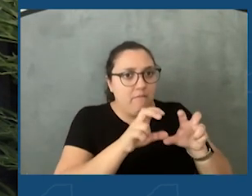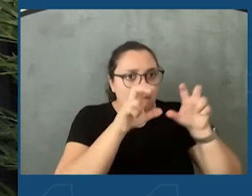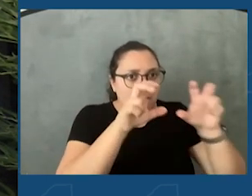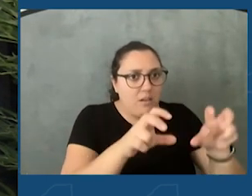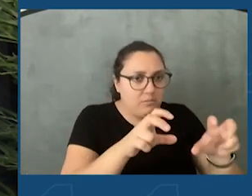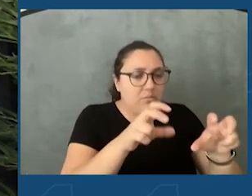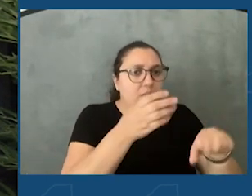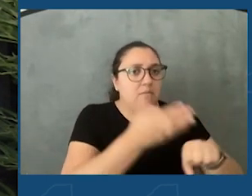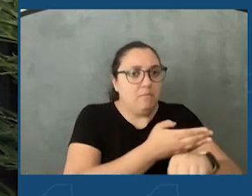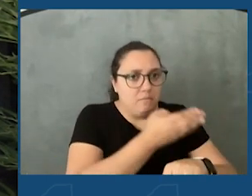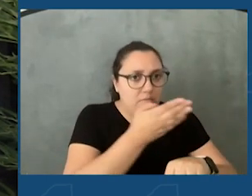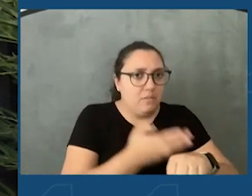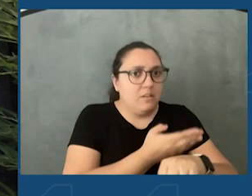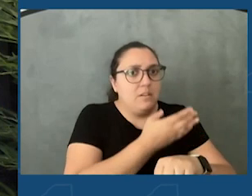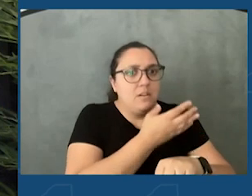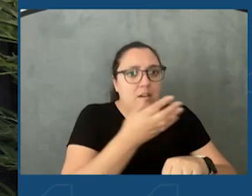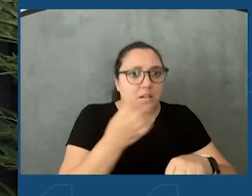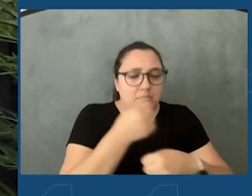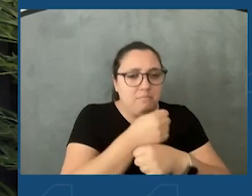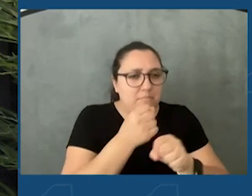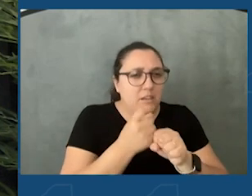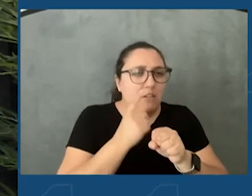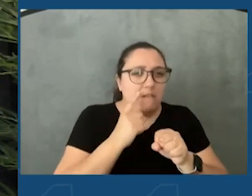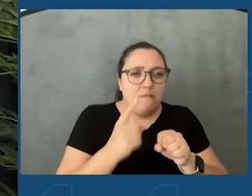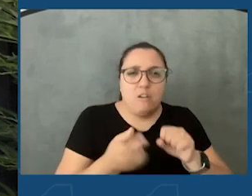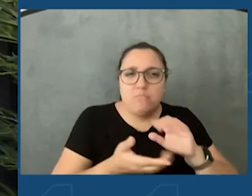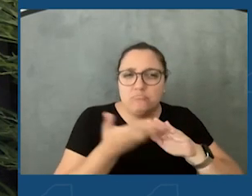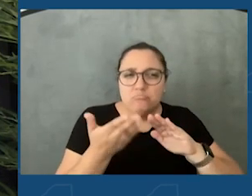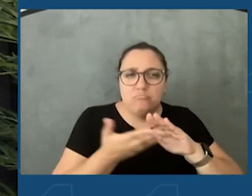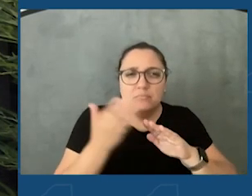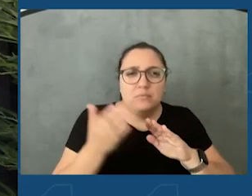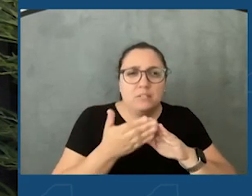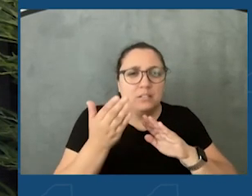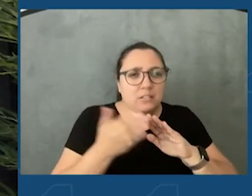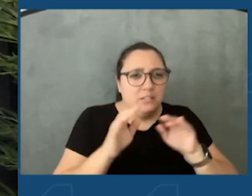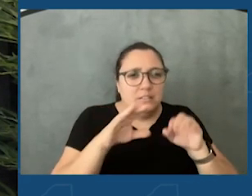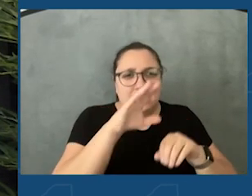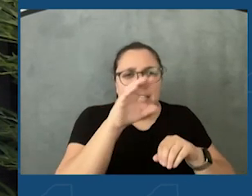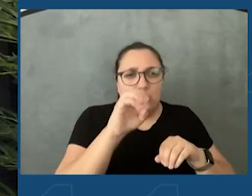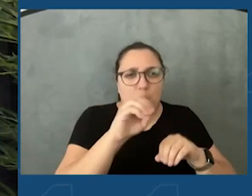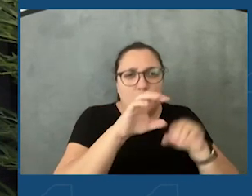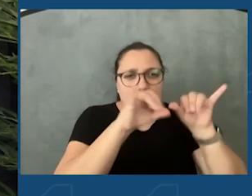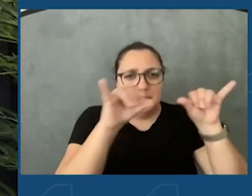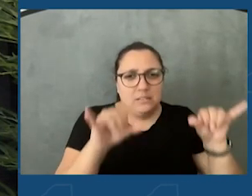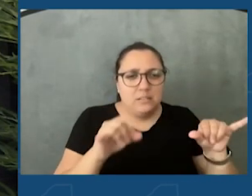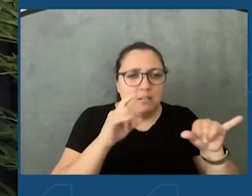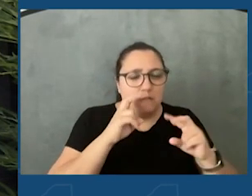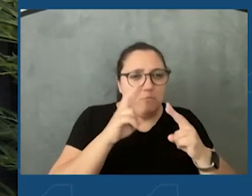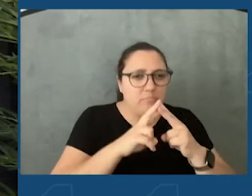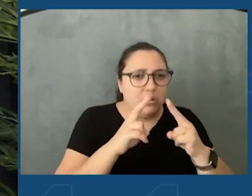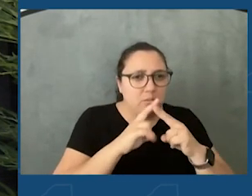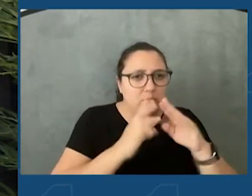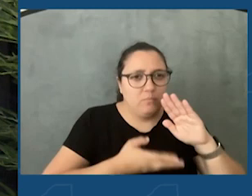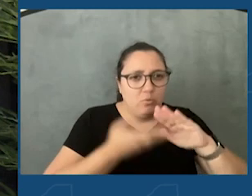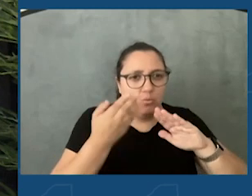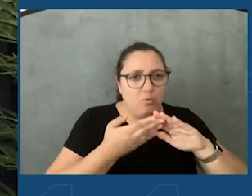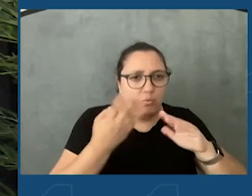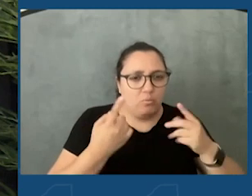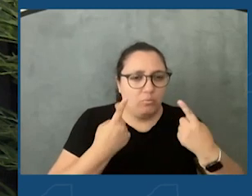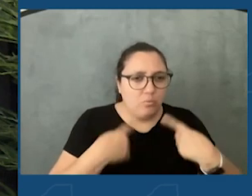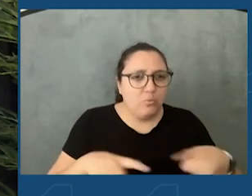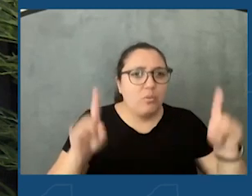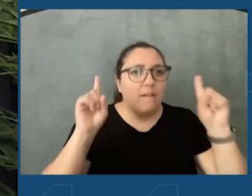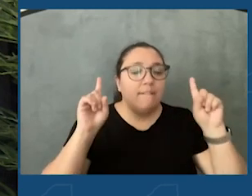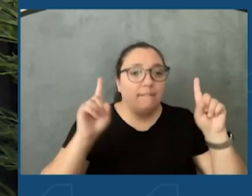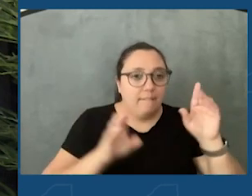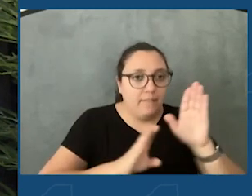for an innovative ecosystem of businesses and community partnerships to thrive. I look forward to continued